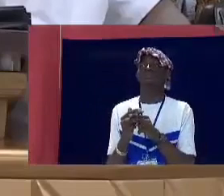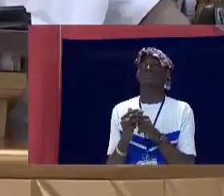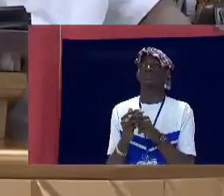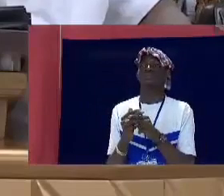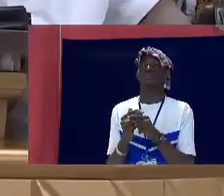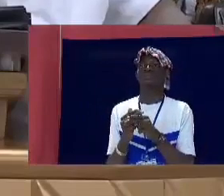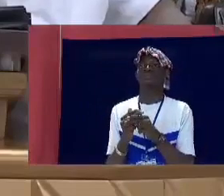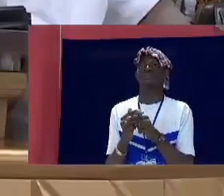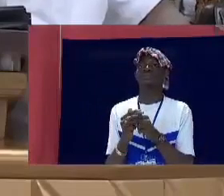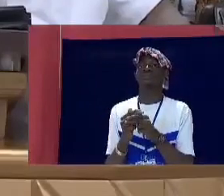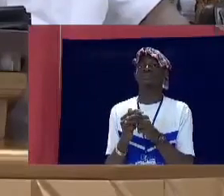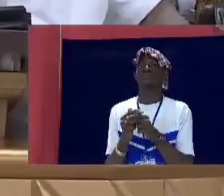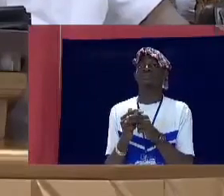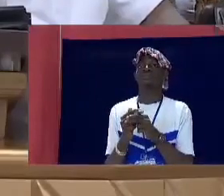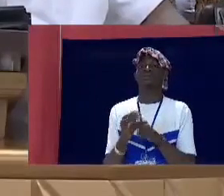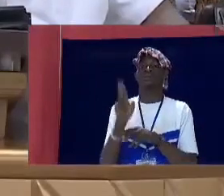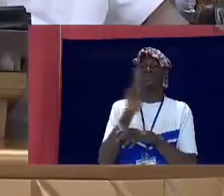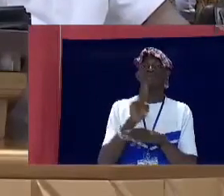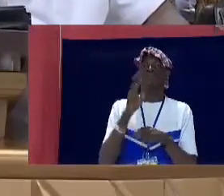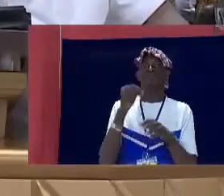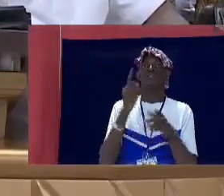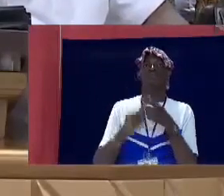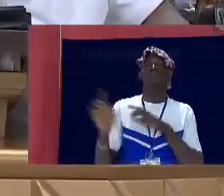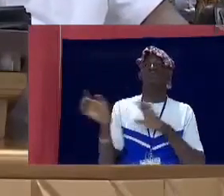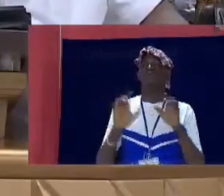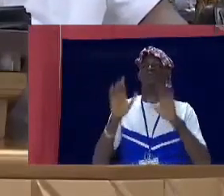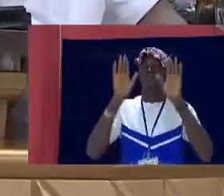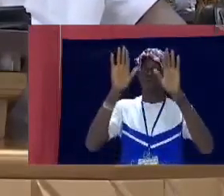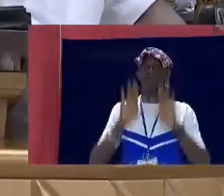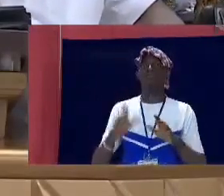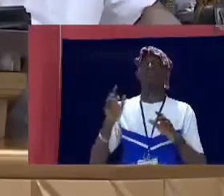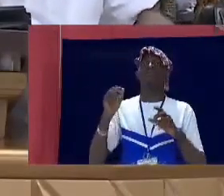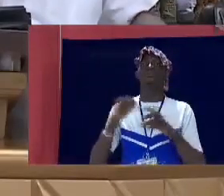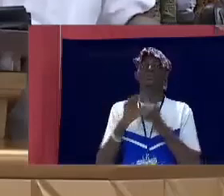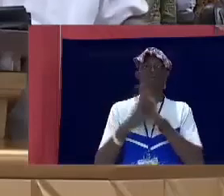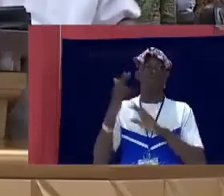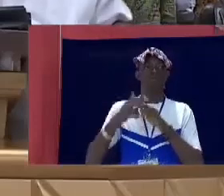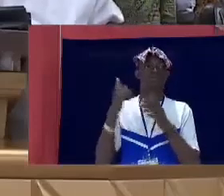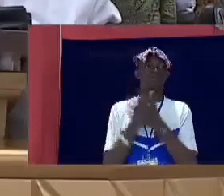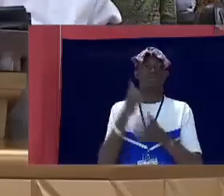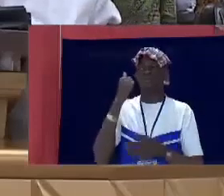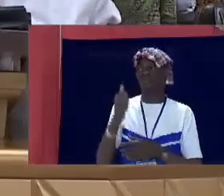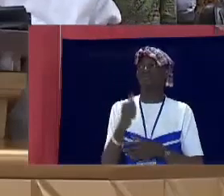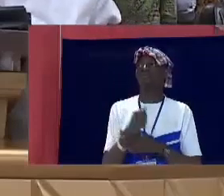rẹ. Use them to perform miracles. Ẹ lò wọ́n fún iṣẹ́ ìyanu.